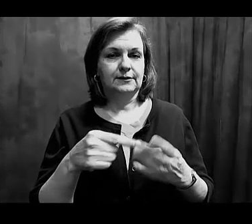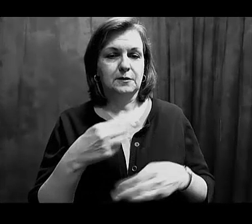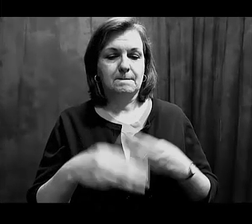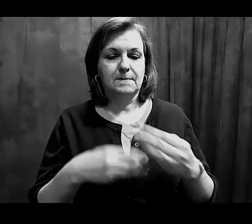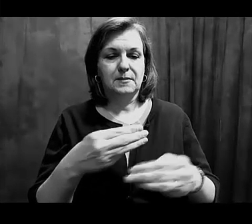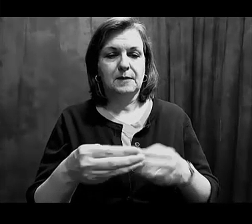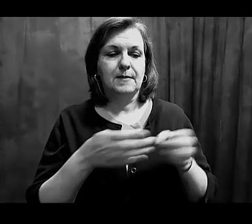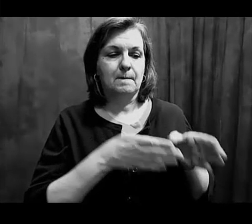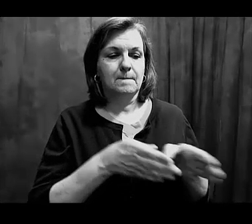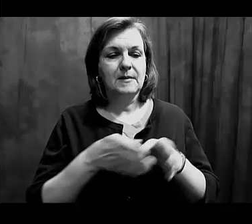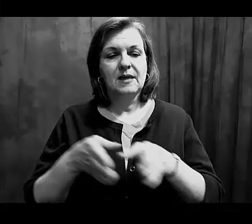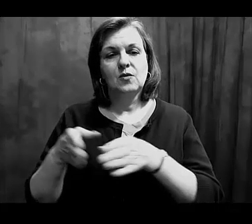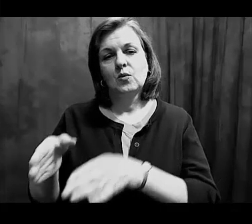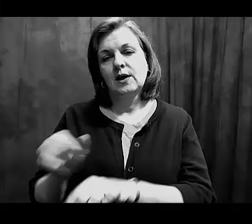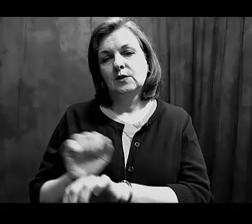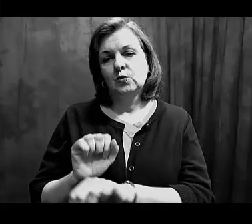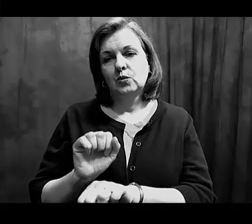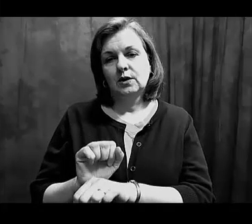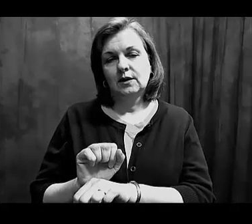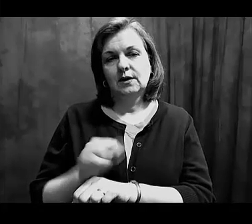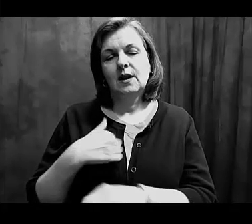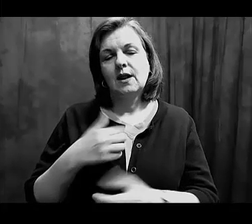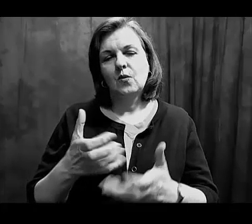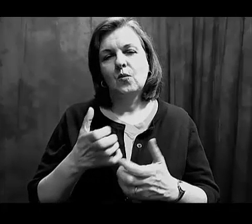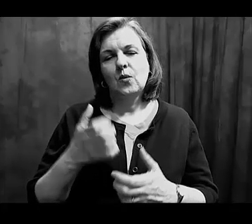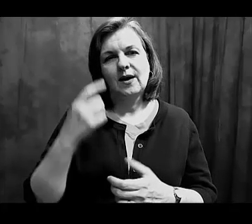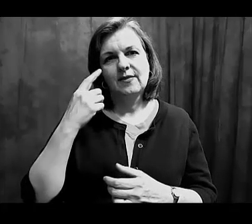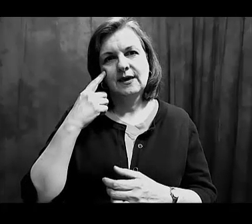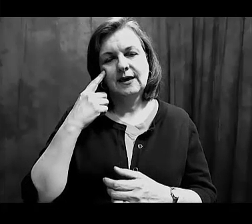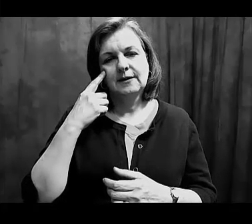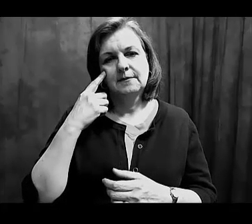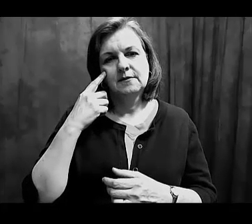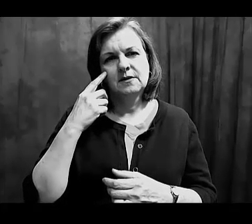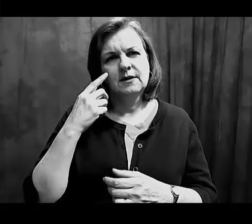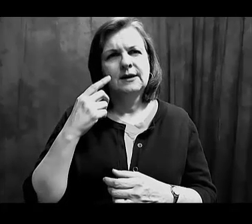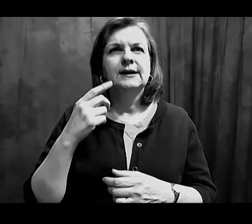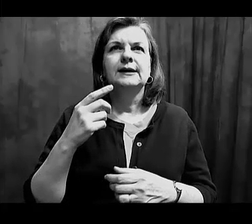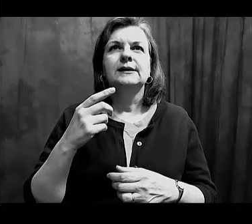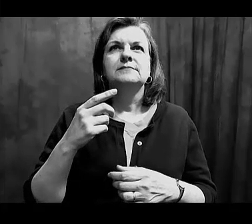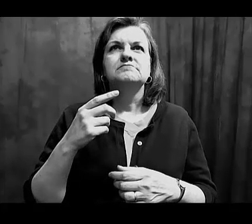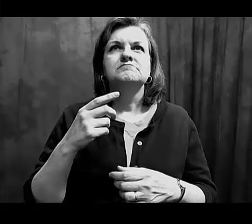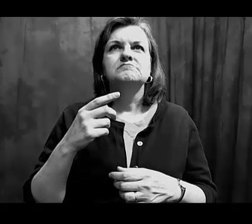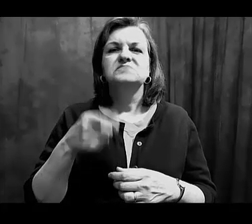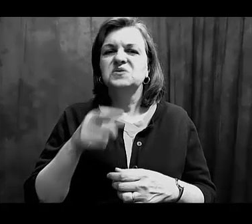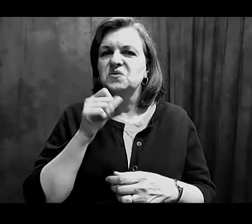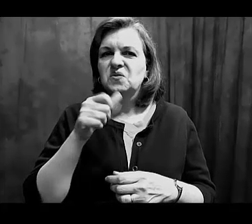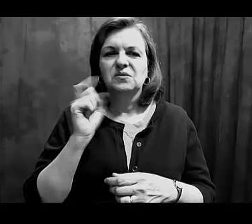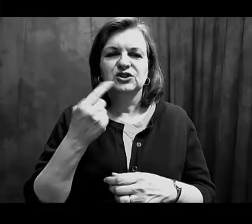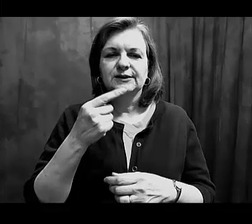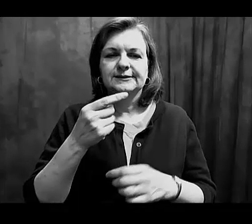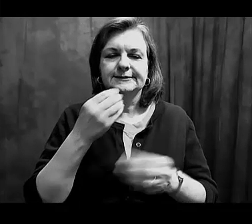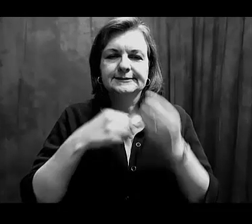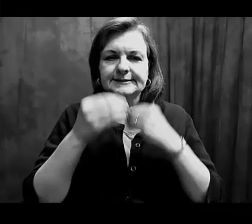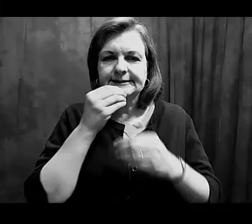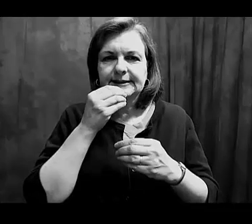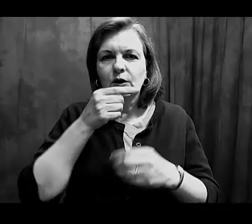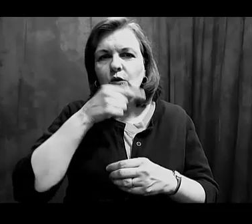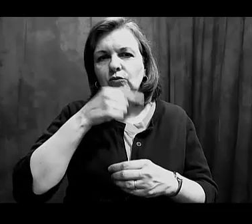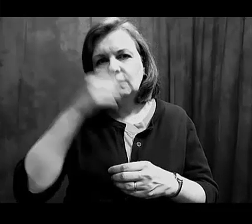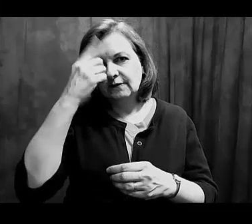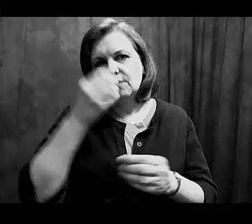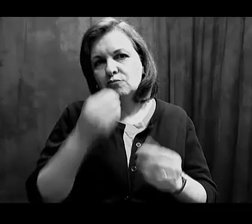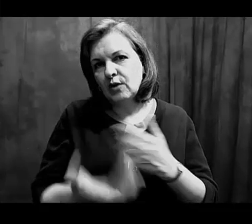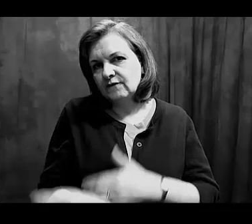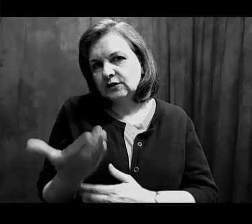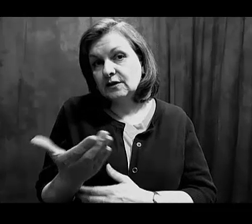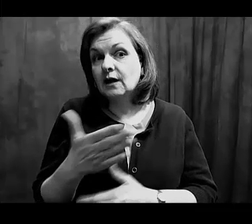So when we look at how these metabolic pathways work, what I really want to think about is the fact that you don't just eat a